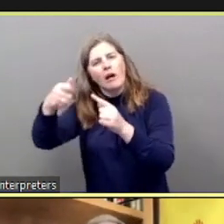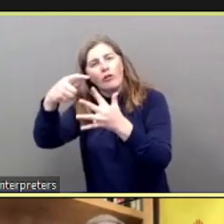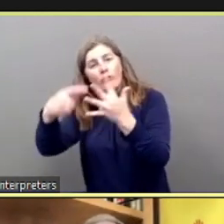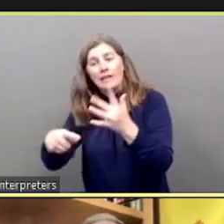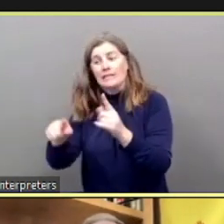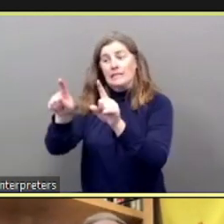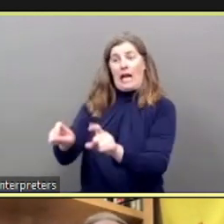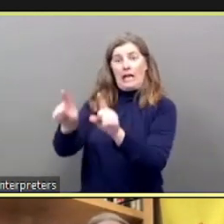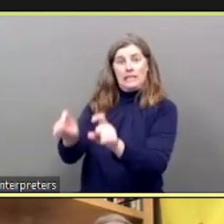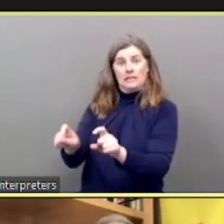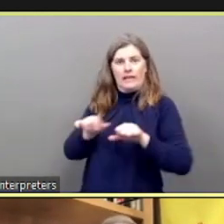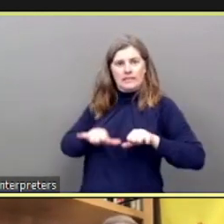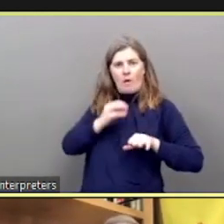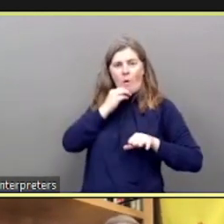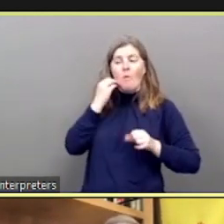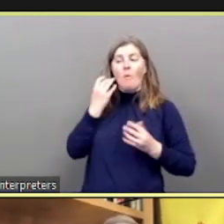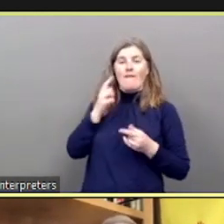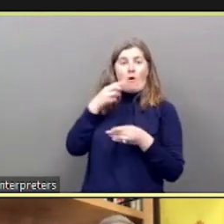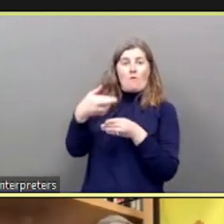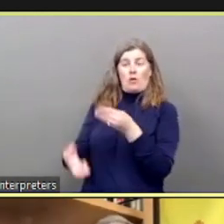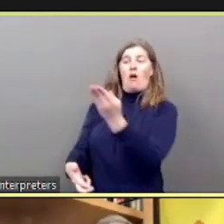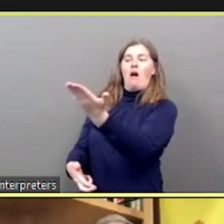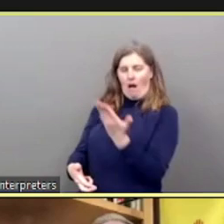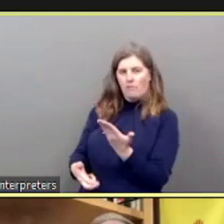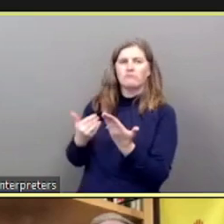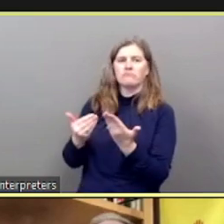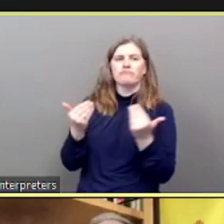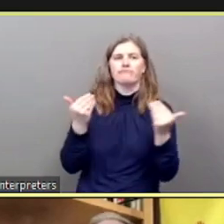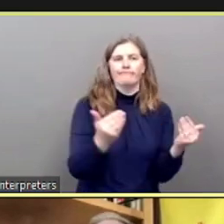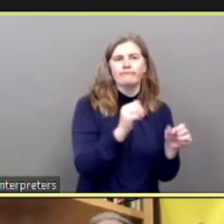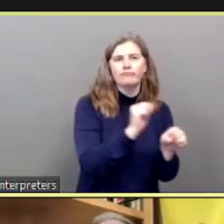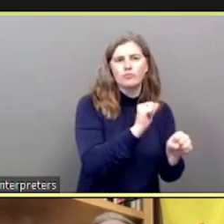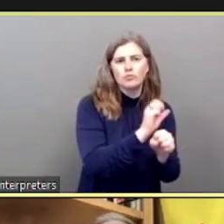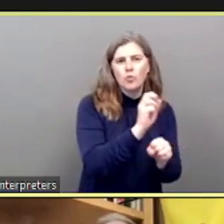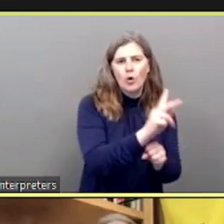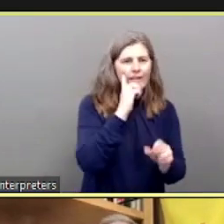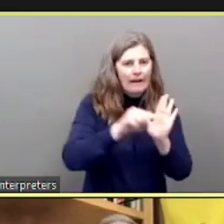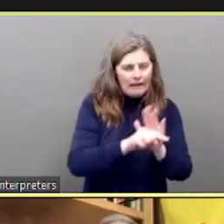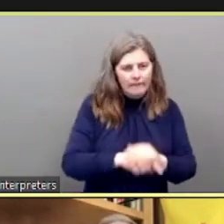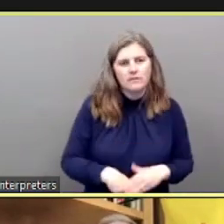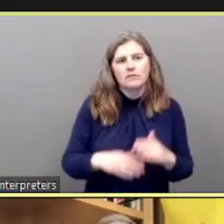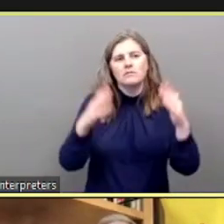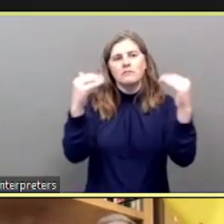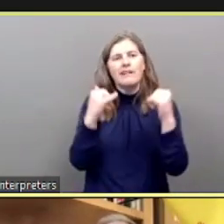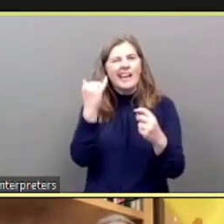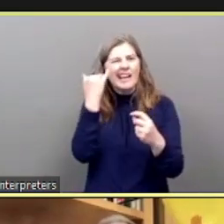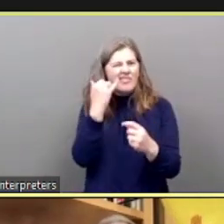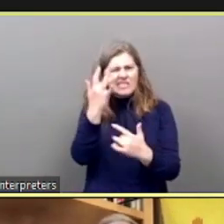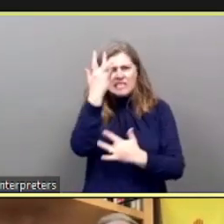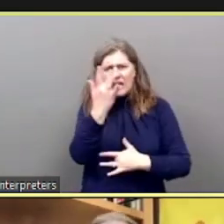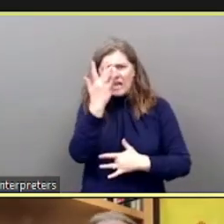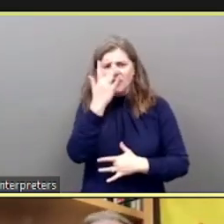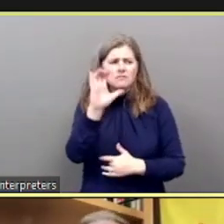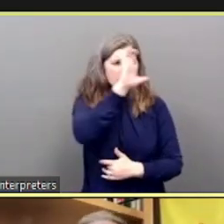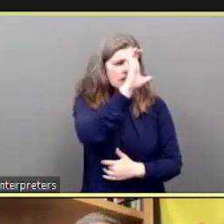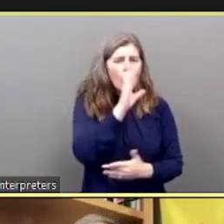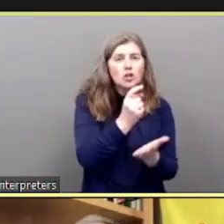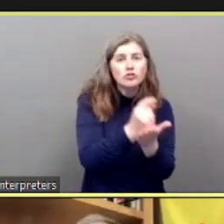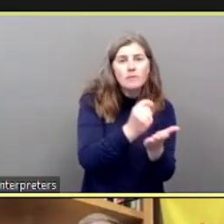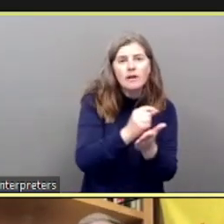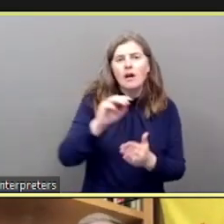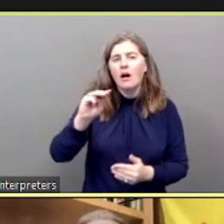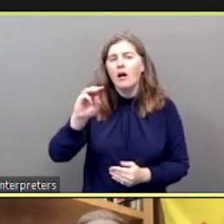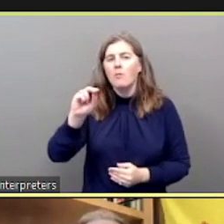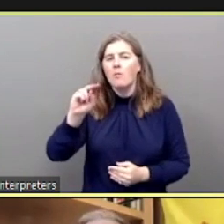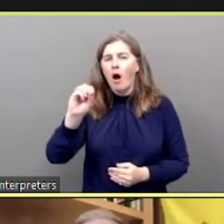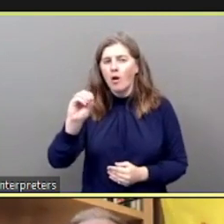until you get the results. And again, a reminder to seek out monoclonal antibody treatment. Indoors is